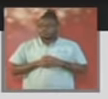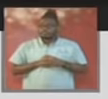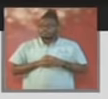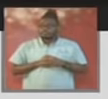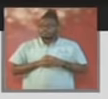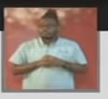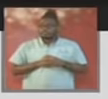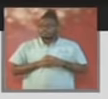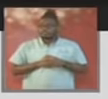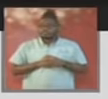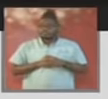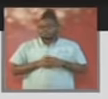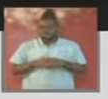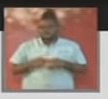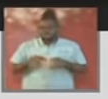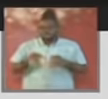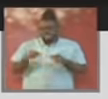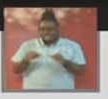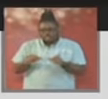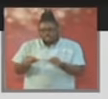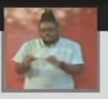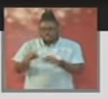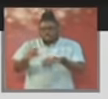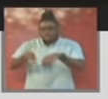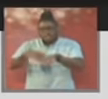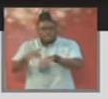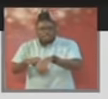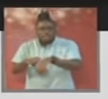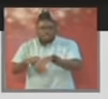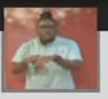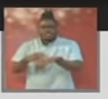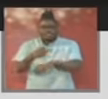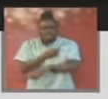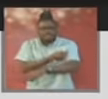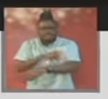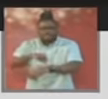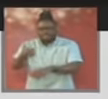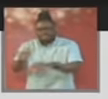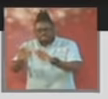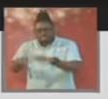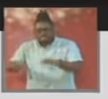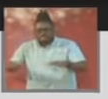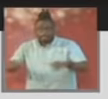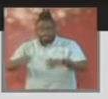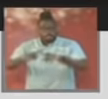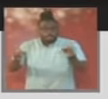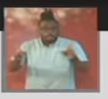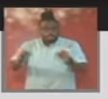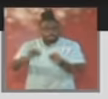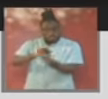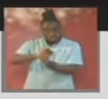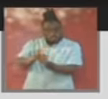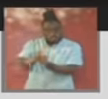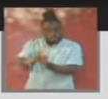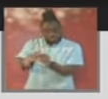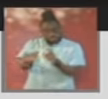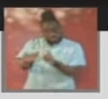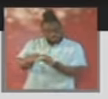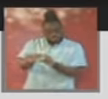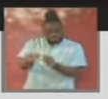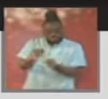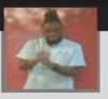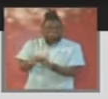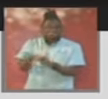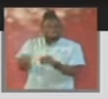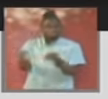carrying out immunization campaigns. But for the COVID-19 vaccine, we know that there are many more people who will need